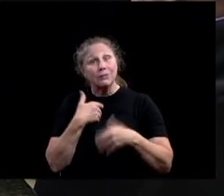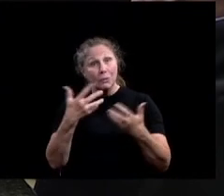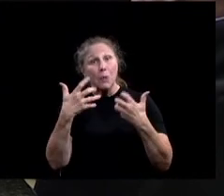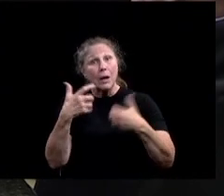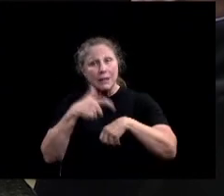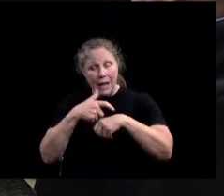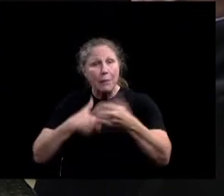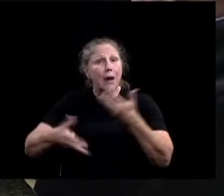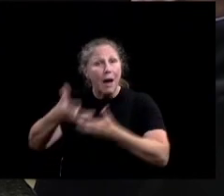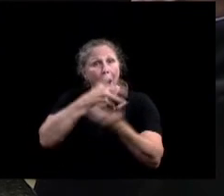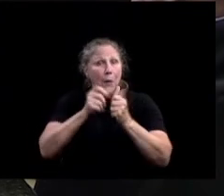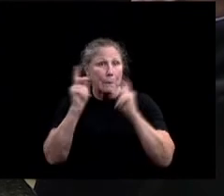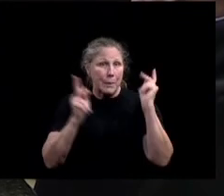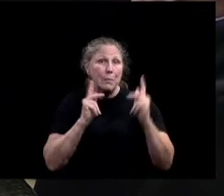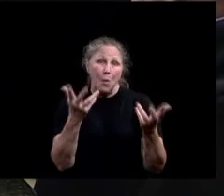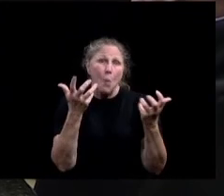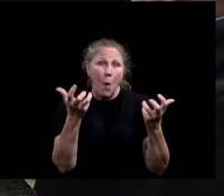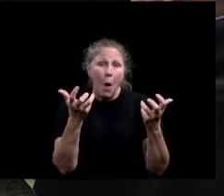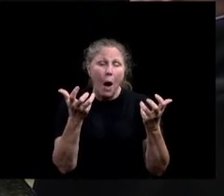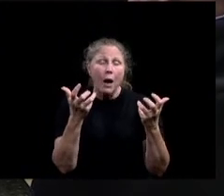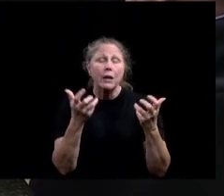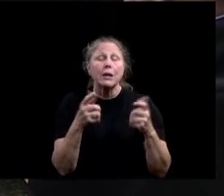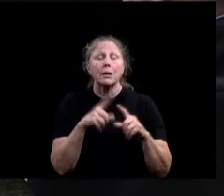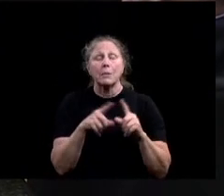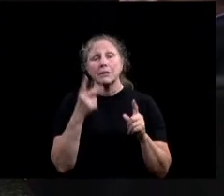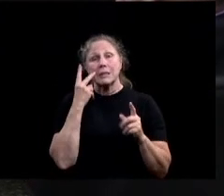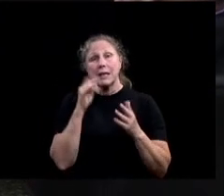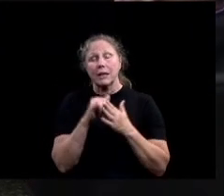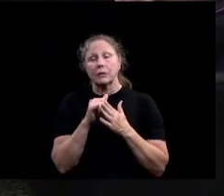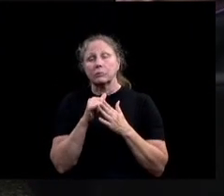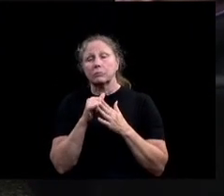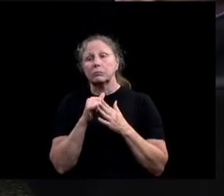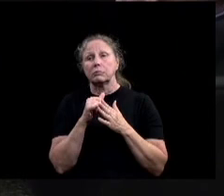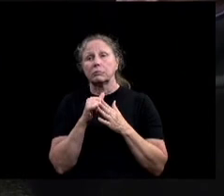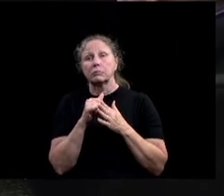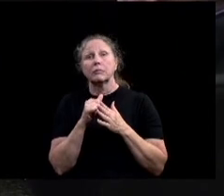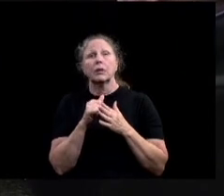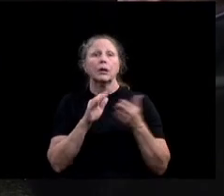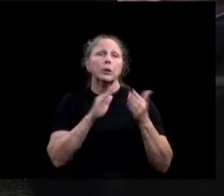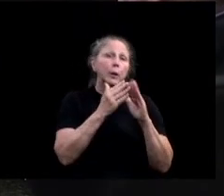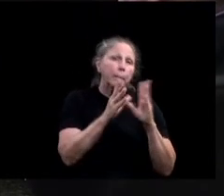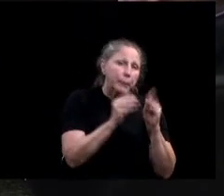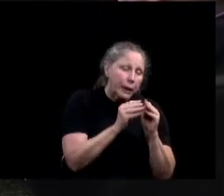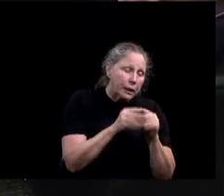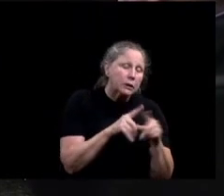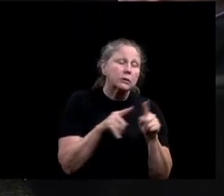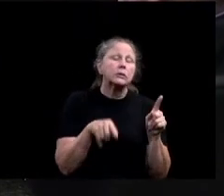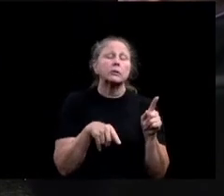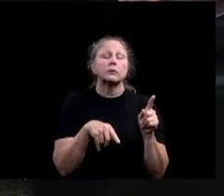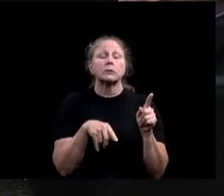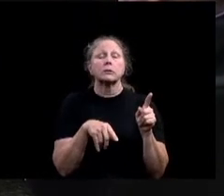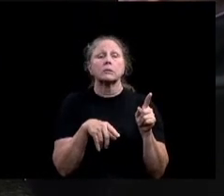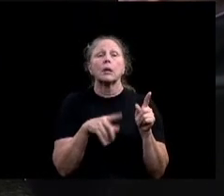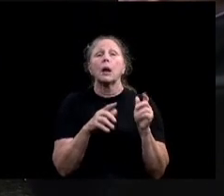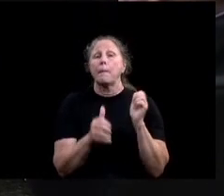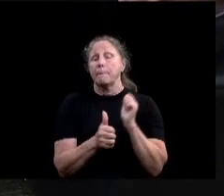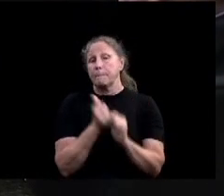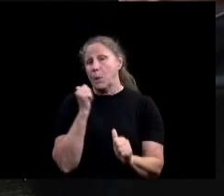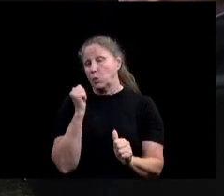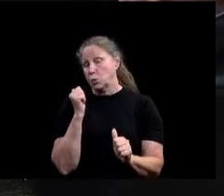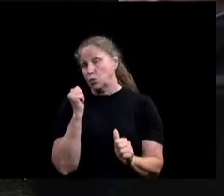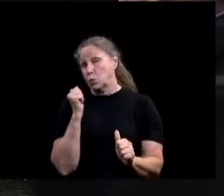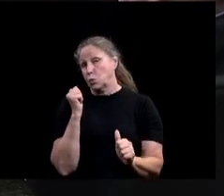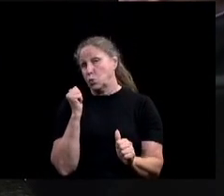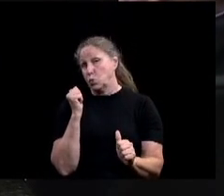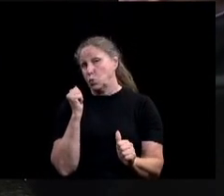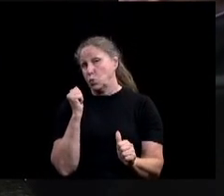you've seen that at some community meetings, and most of all they love talking to kids and getting